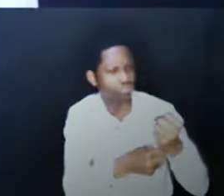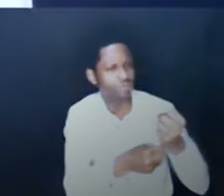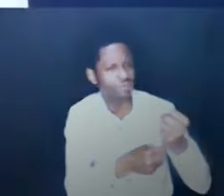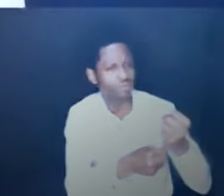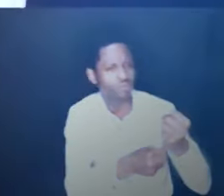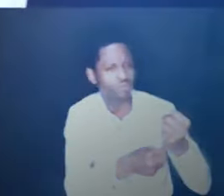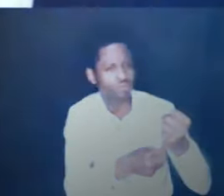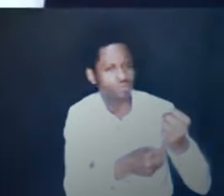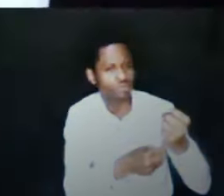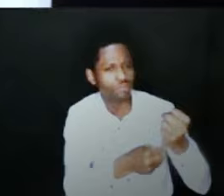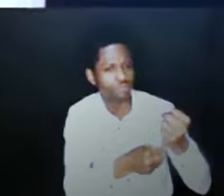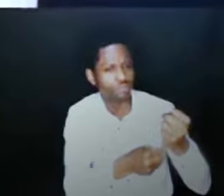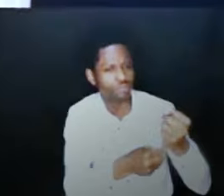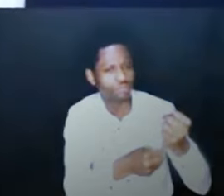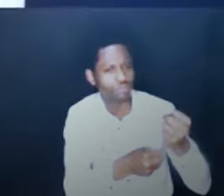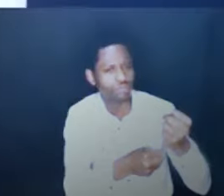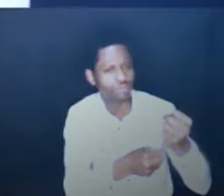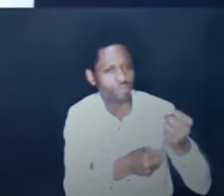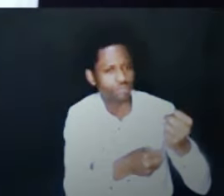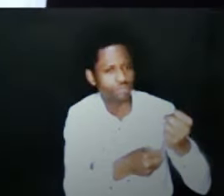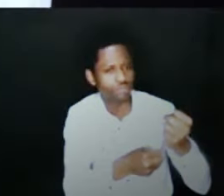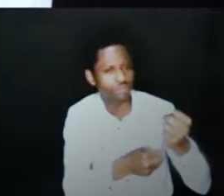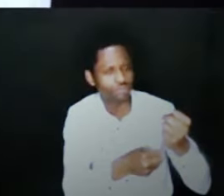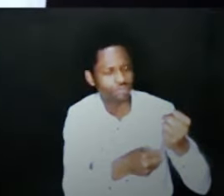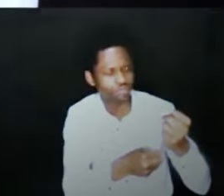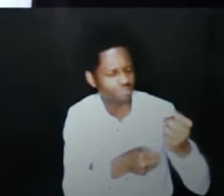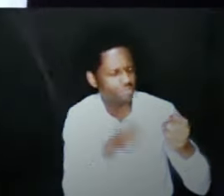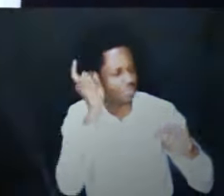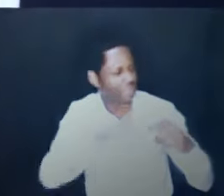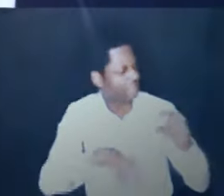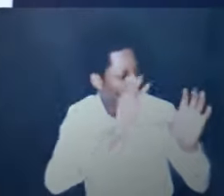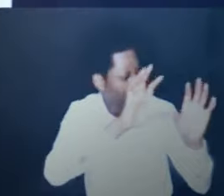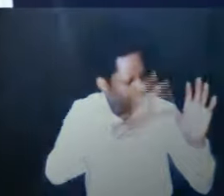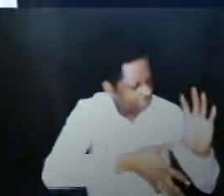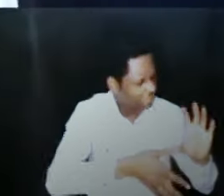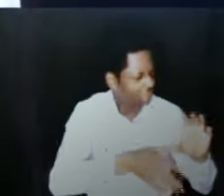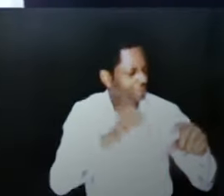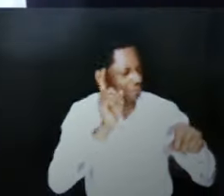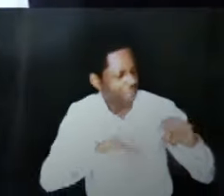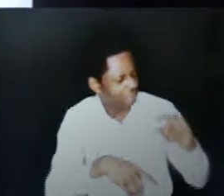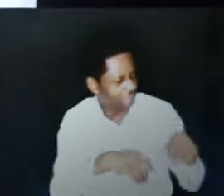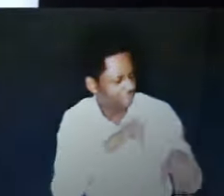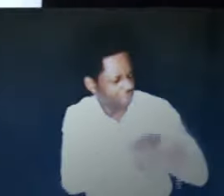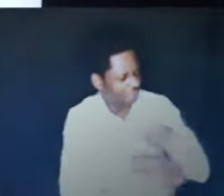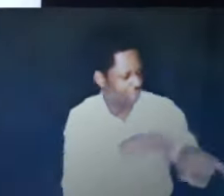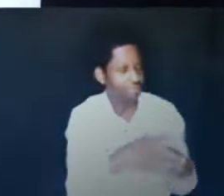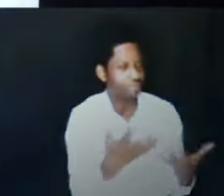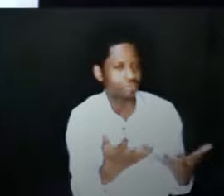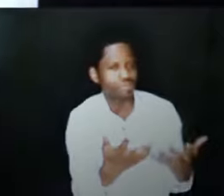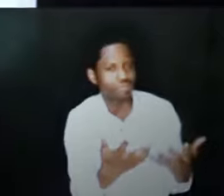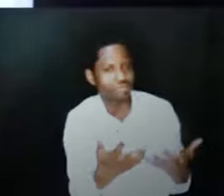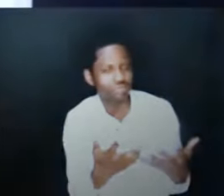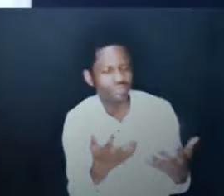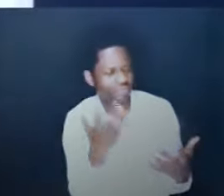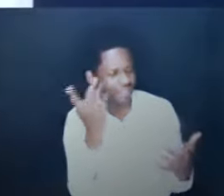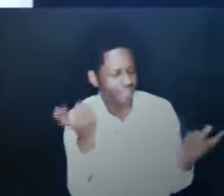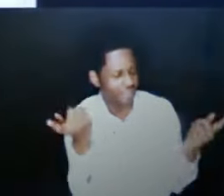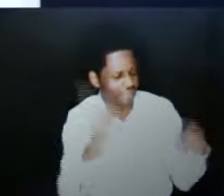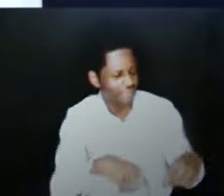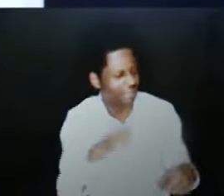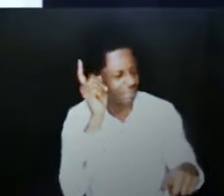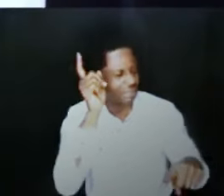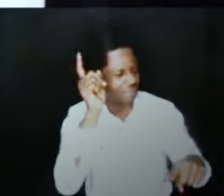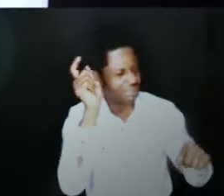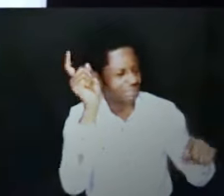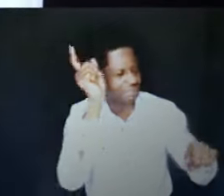yeah, no clever argument, no persuasive facts or theory can make a dent in their